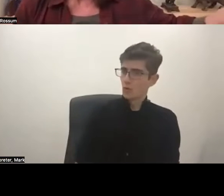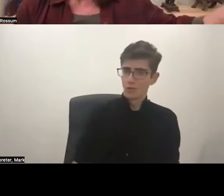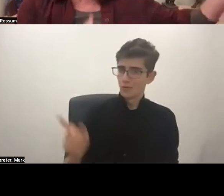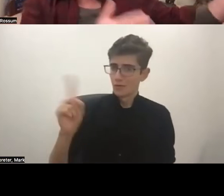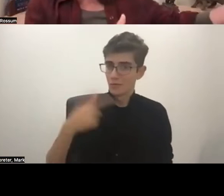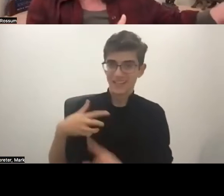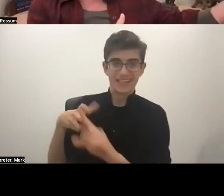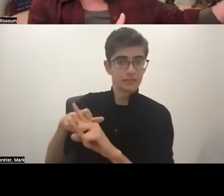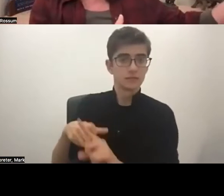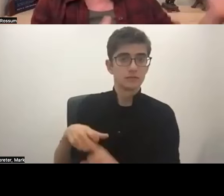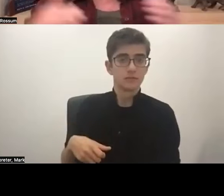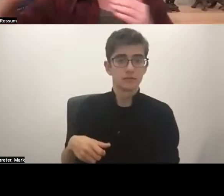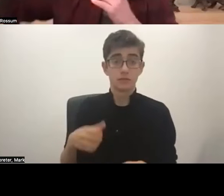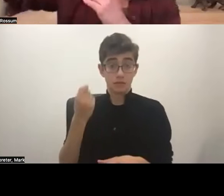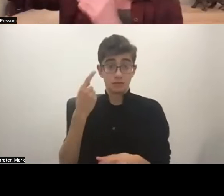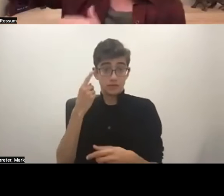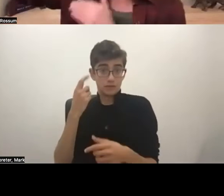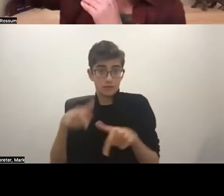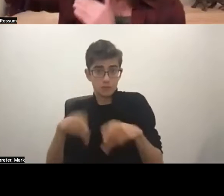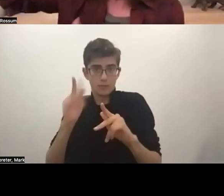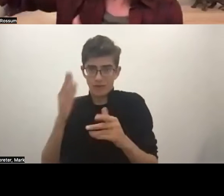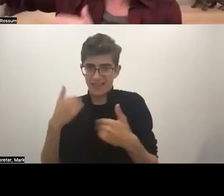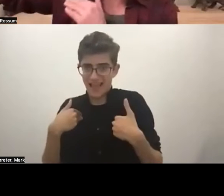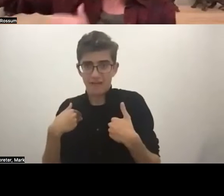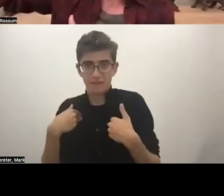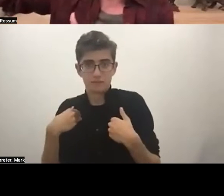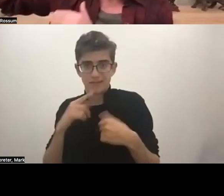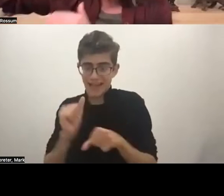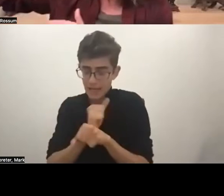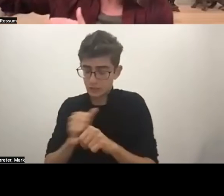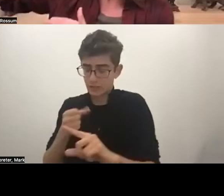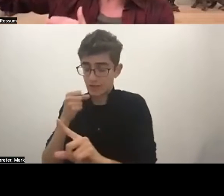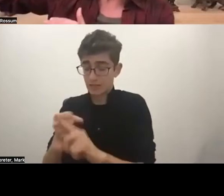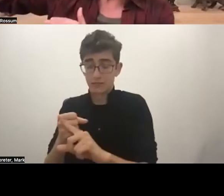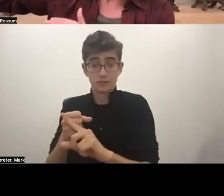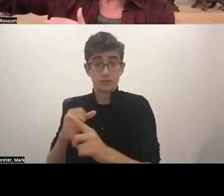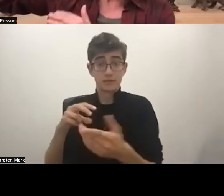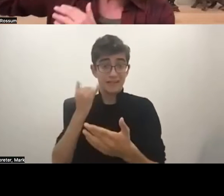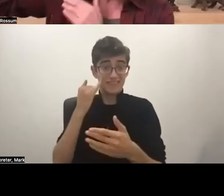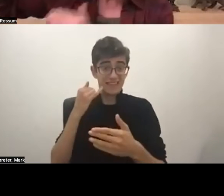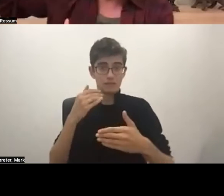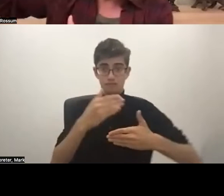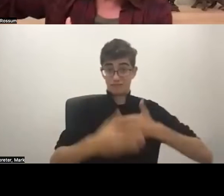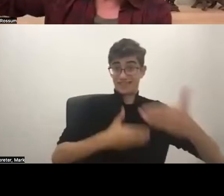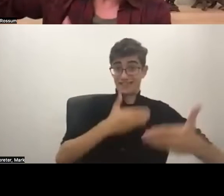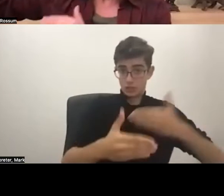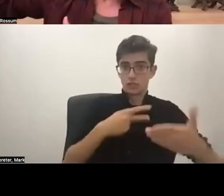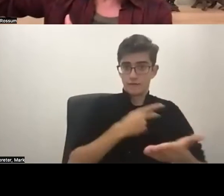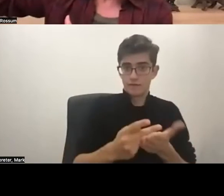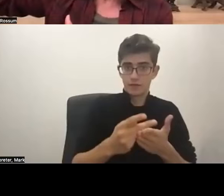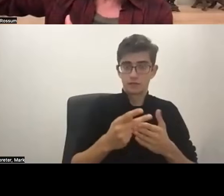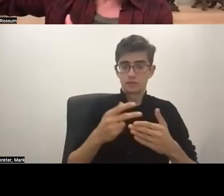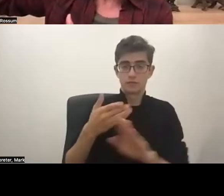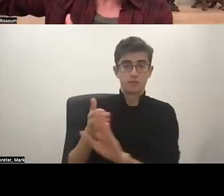very significant substantive consequences, that procedural failure, notably to look at cumulative impacts, which is so important